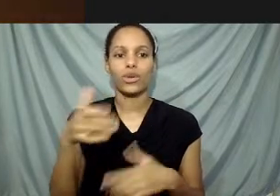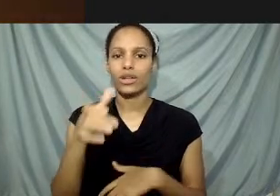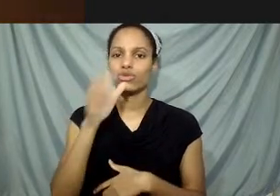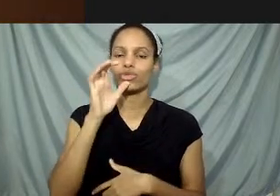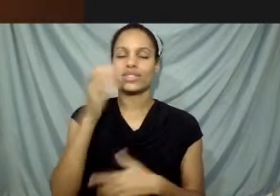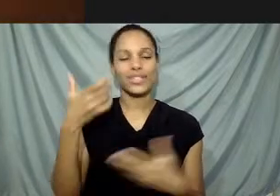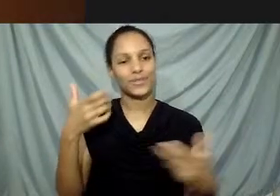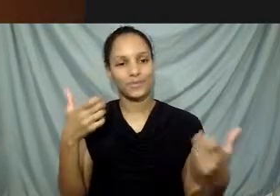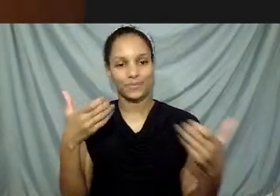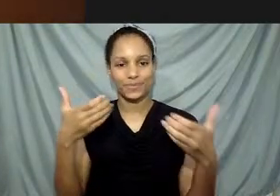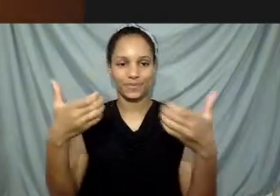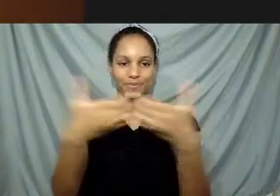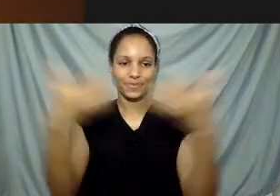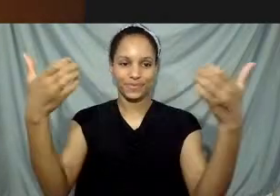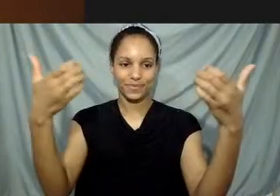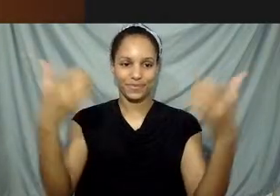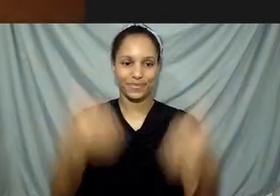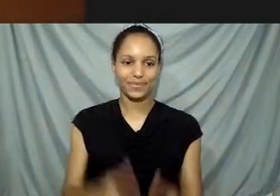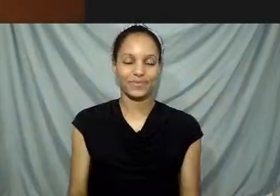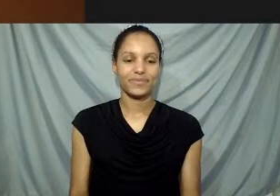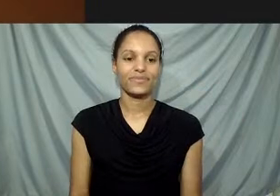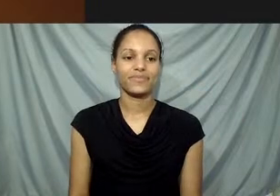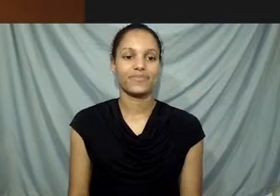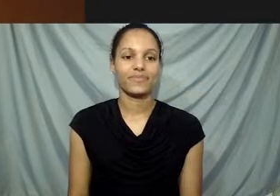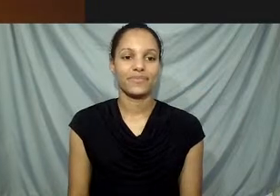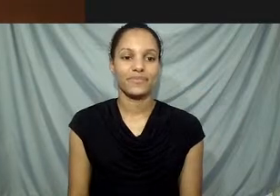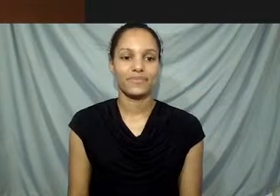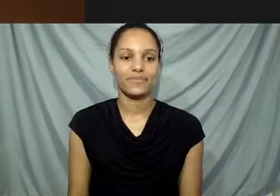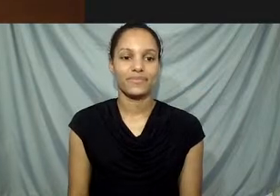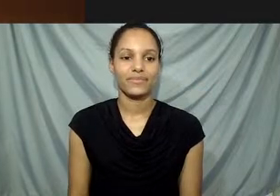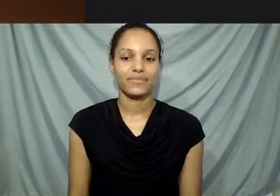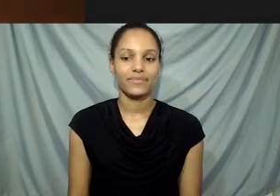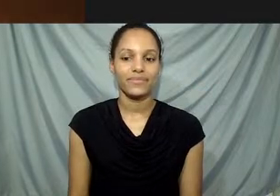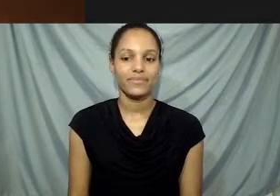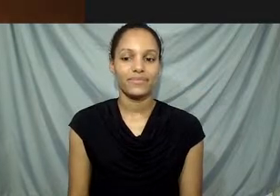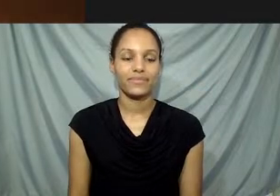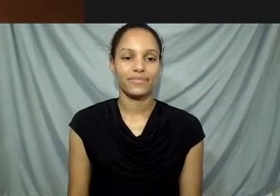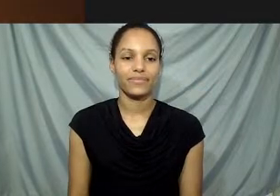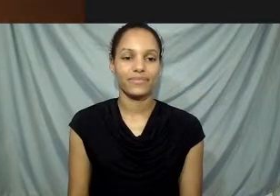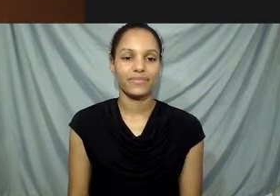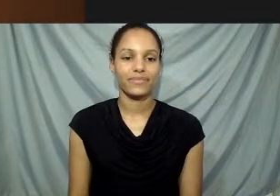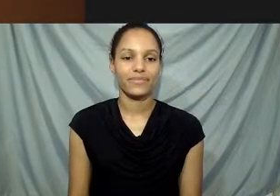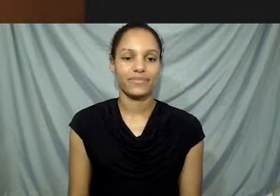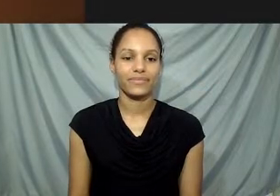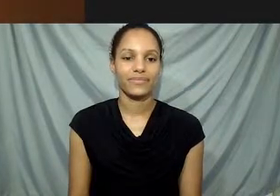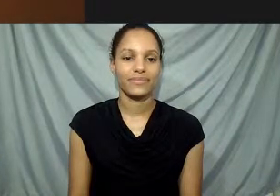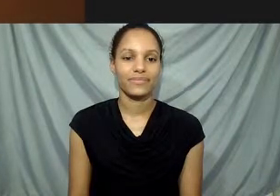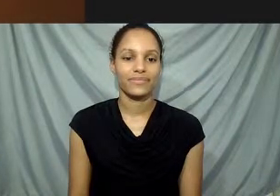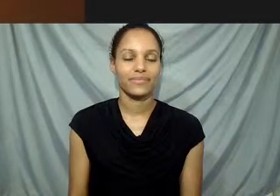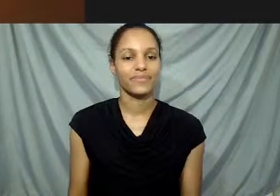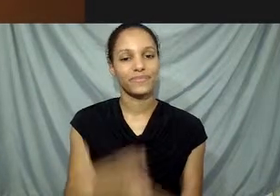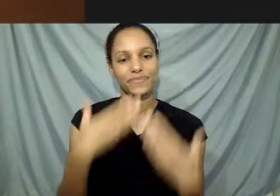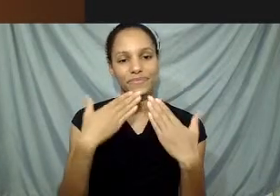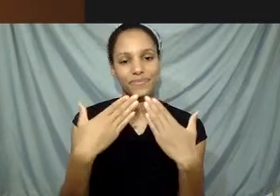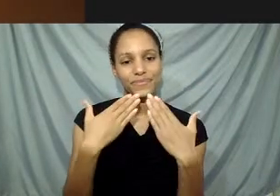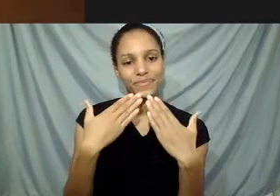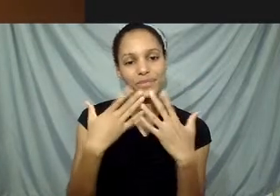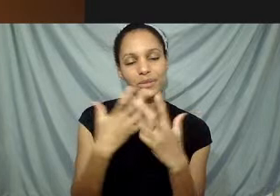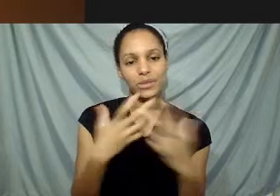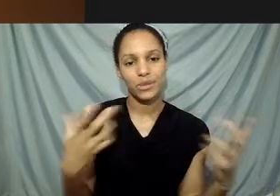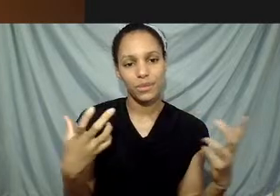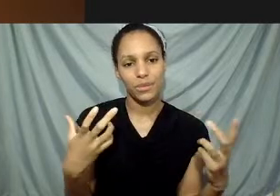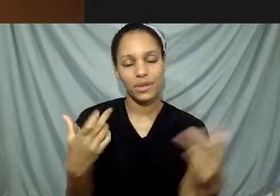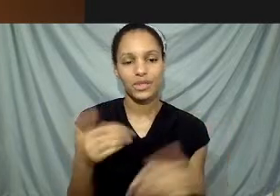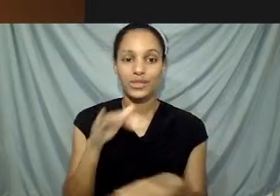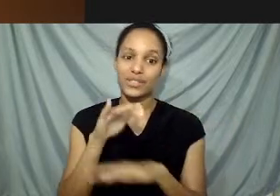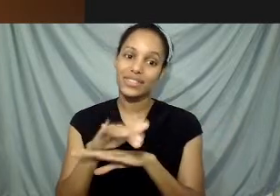you. Ashe. Ashe. Charmaine, I pass it to you. Thank you. Thank you so much. Good night